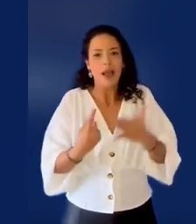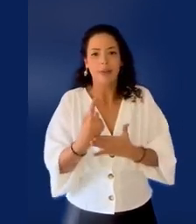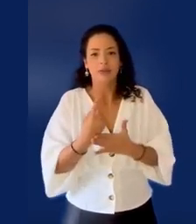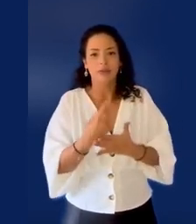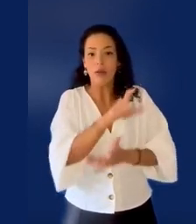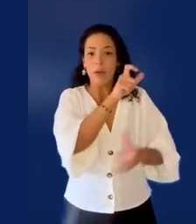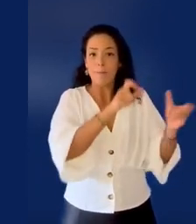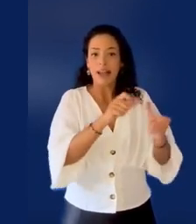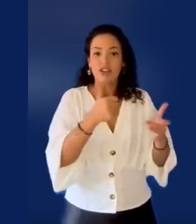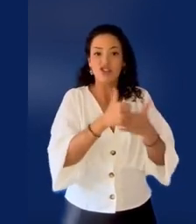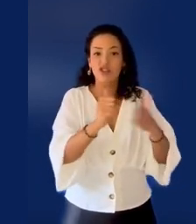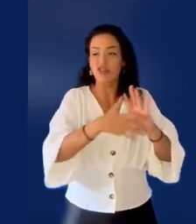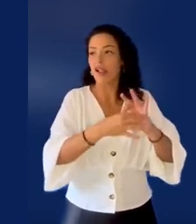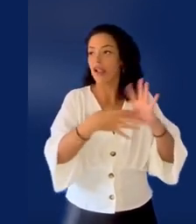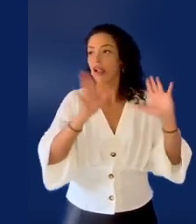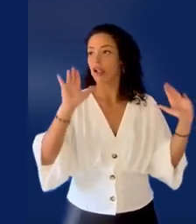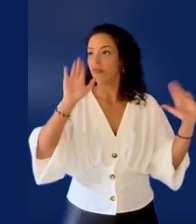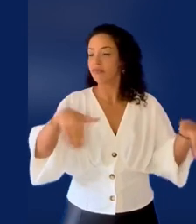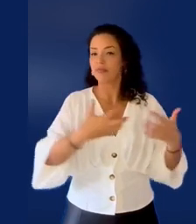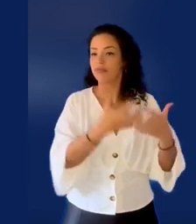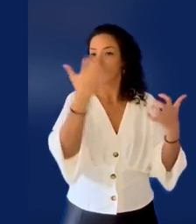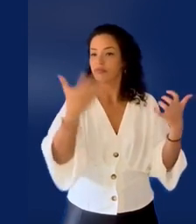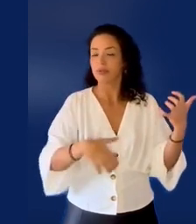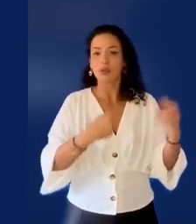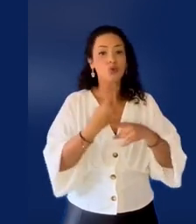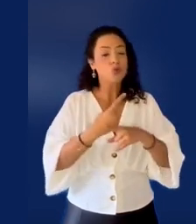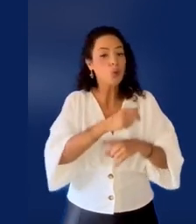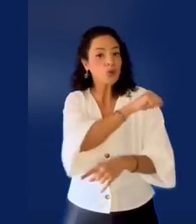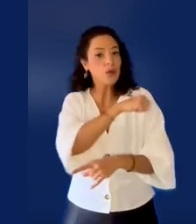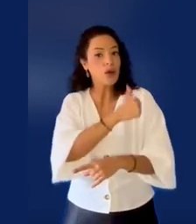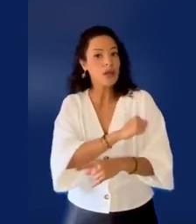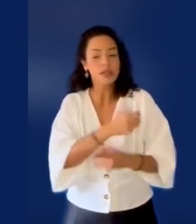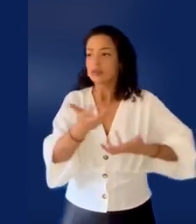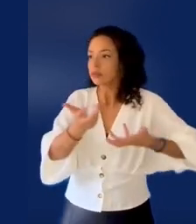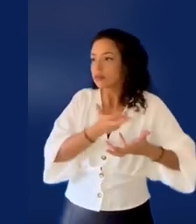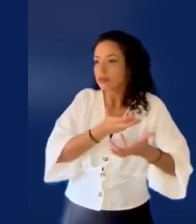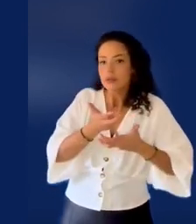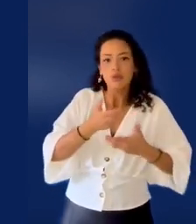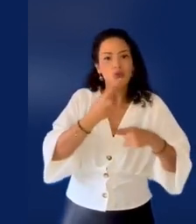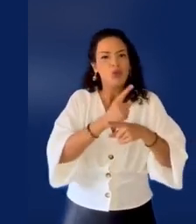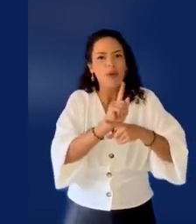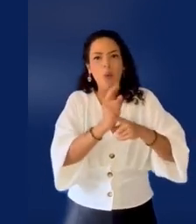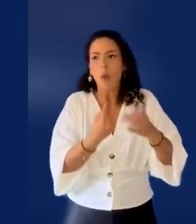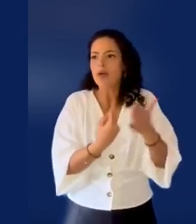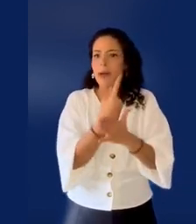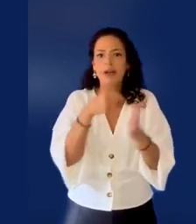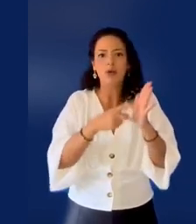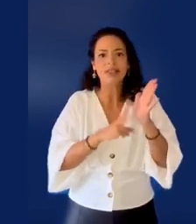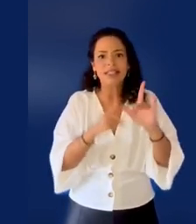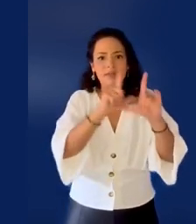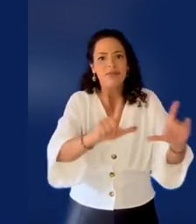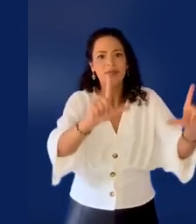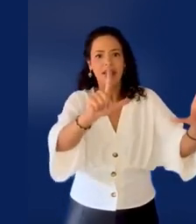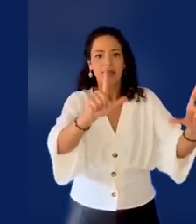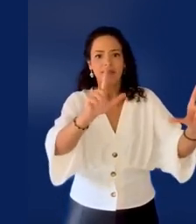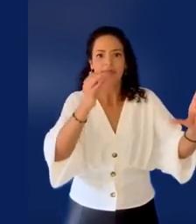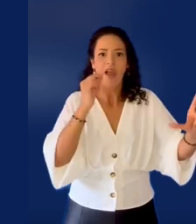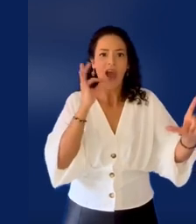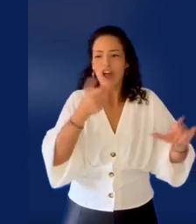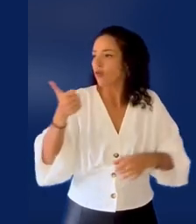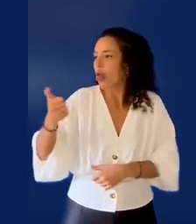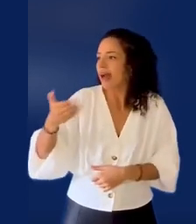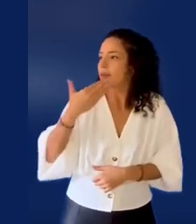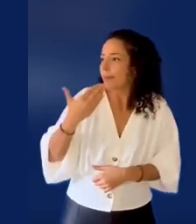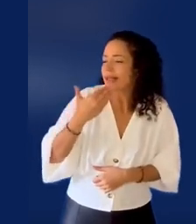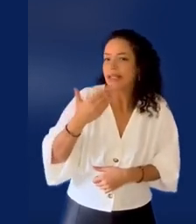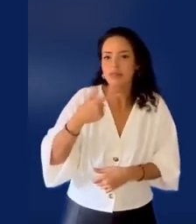Patients who were otherwise disengaged spoke to the nurses. They commented on what was being broadcast on the television, asked for a lighter, shared cigarettes, and began